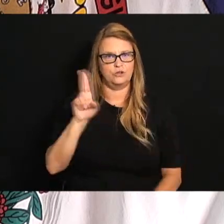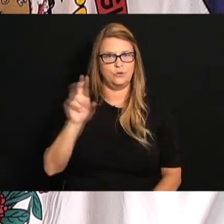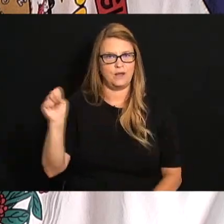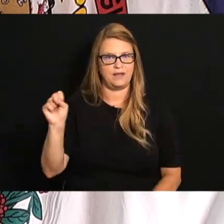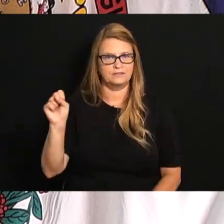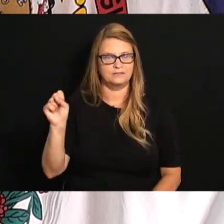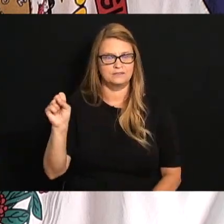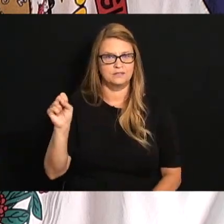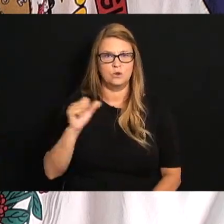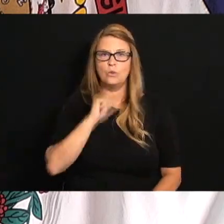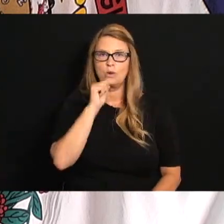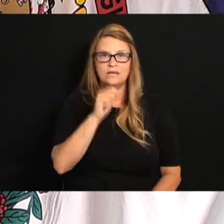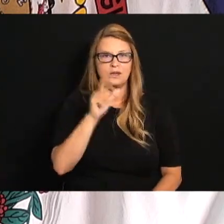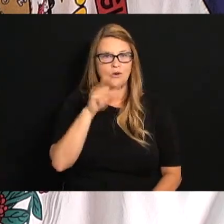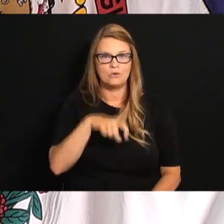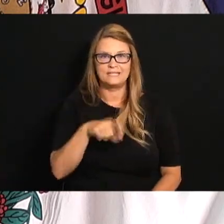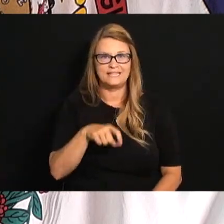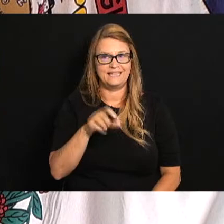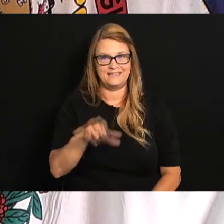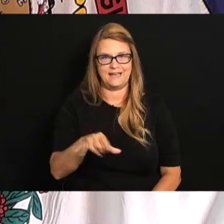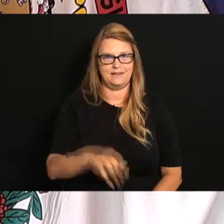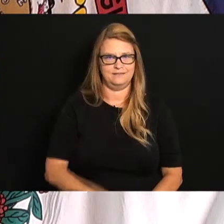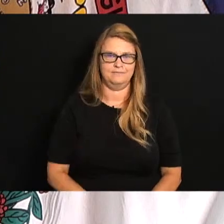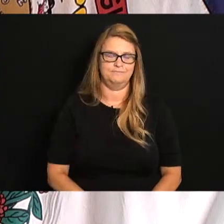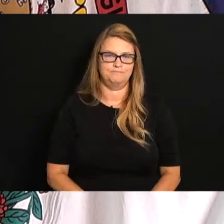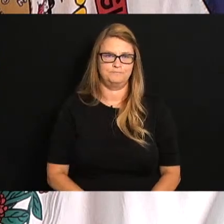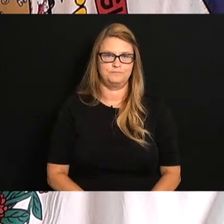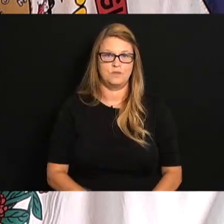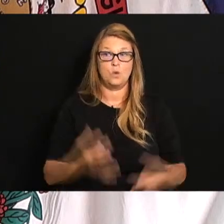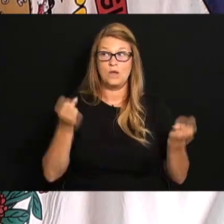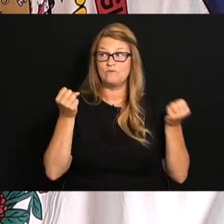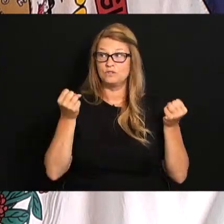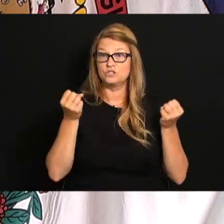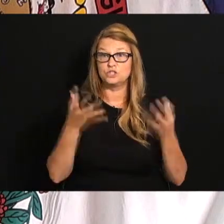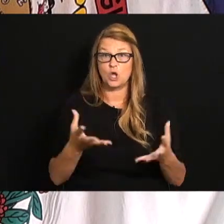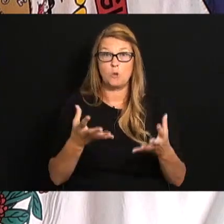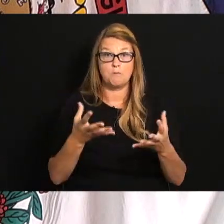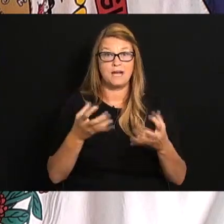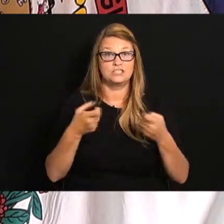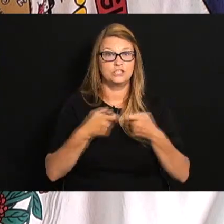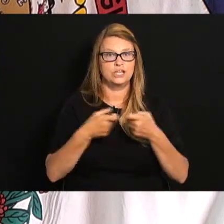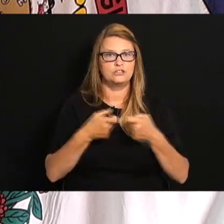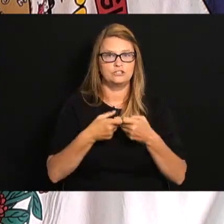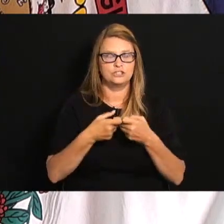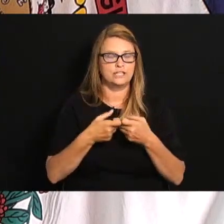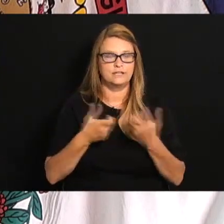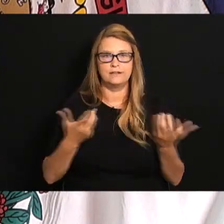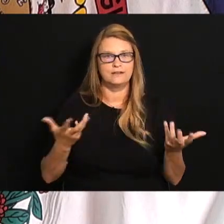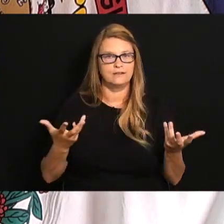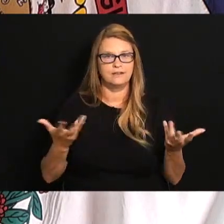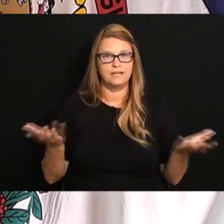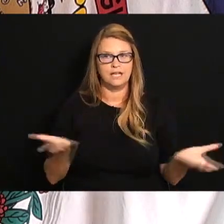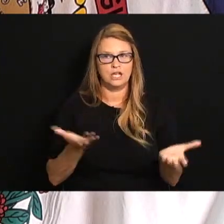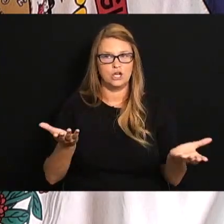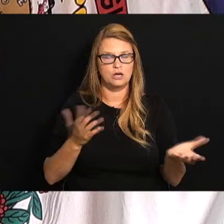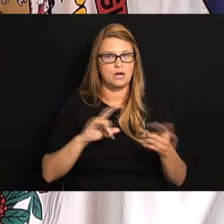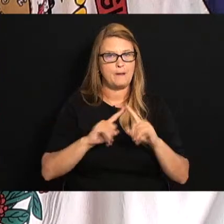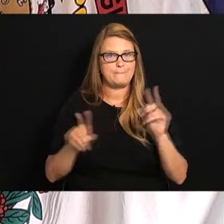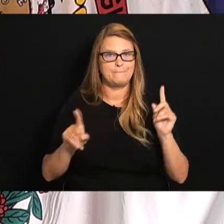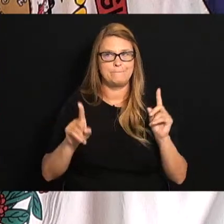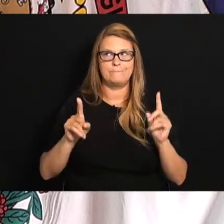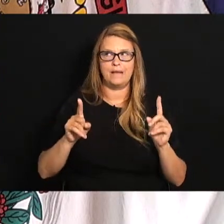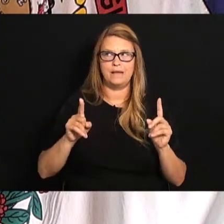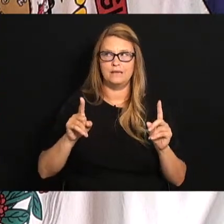do not need to be in this position. We have so much energy, it's off the chart. But these left-wing